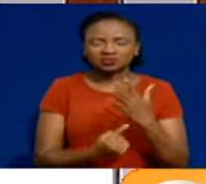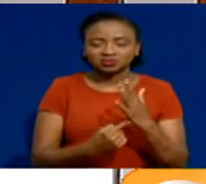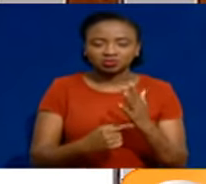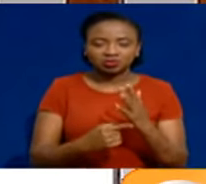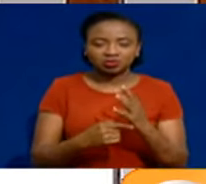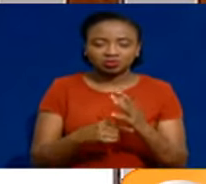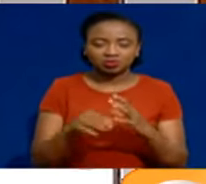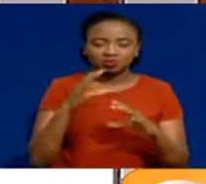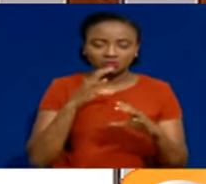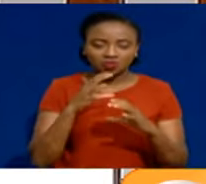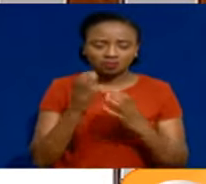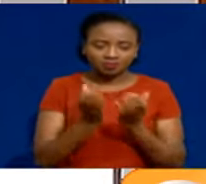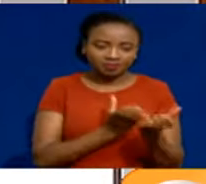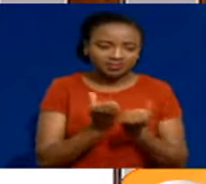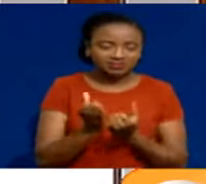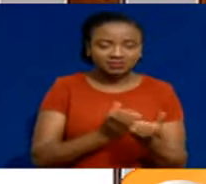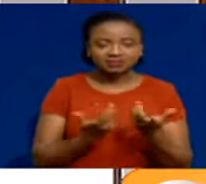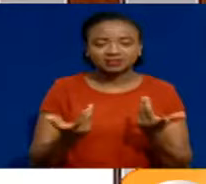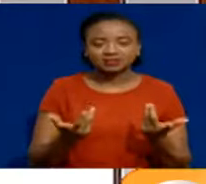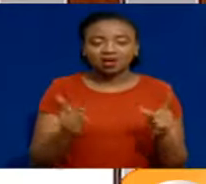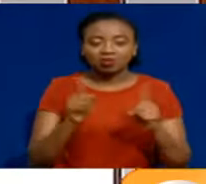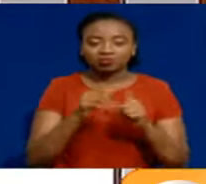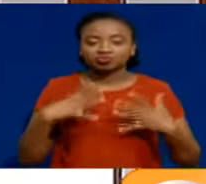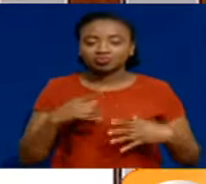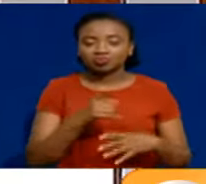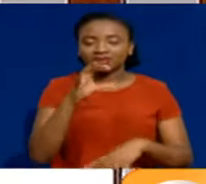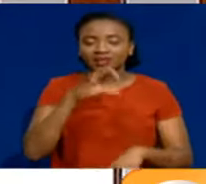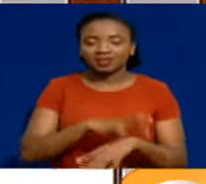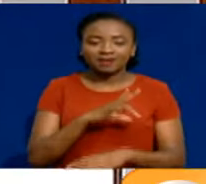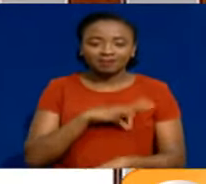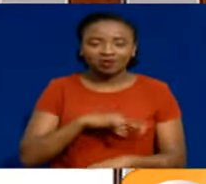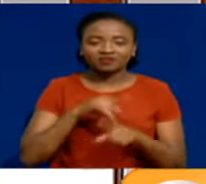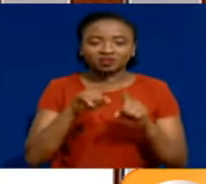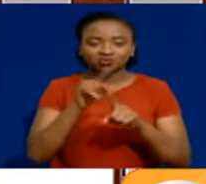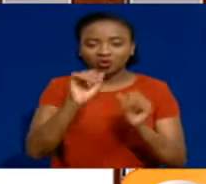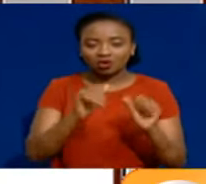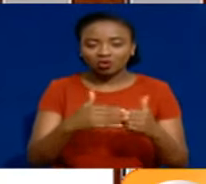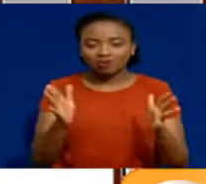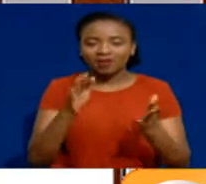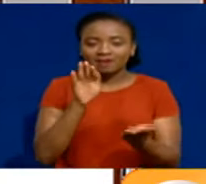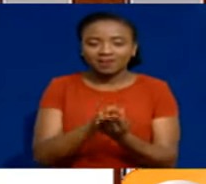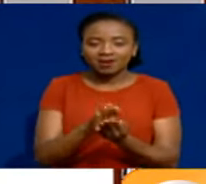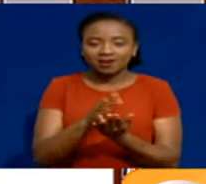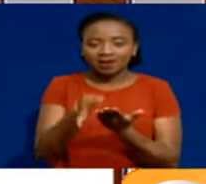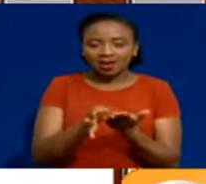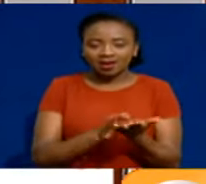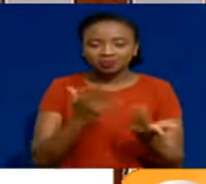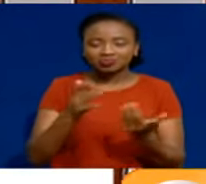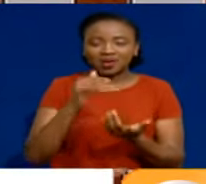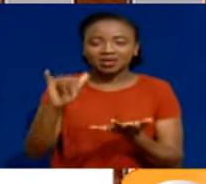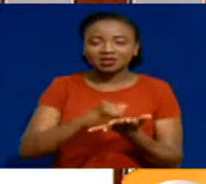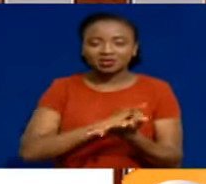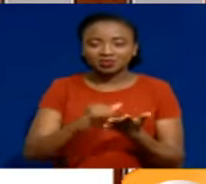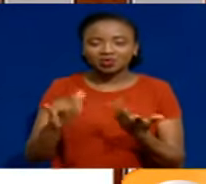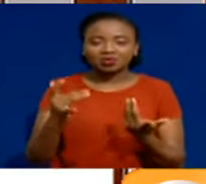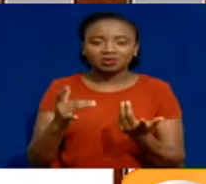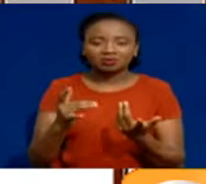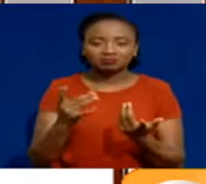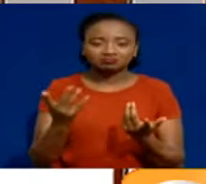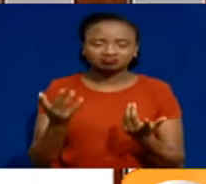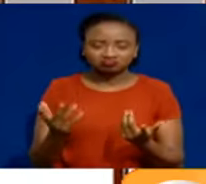e-commerce, and people getting their commission, where you can be able to open bank account in New York when you are in